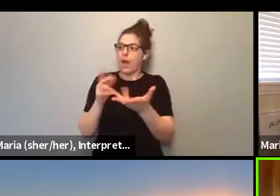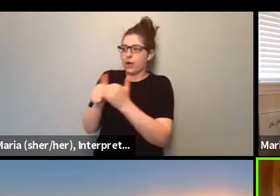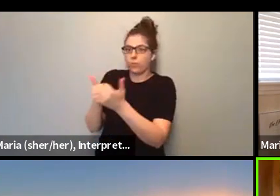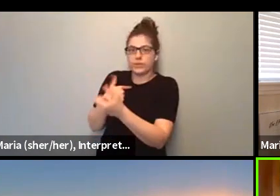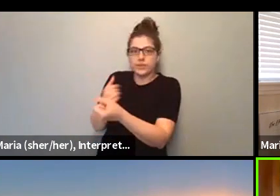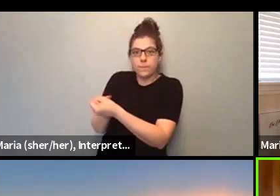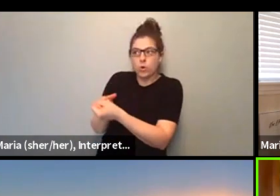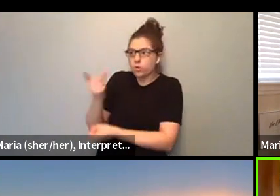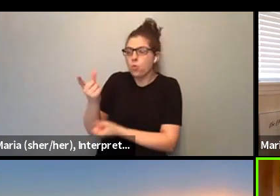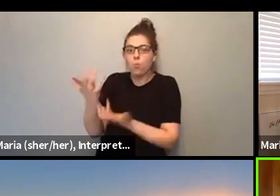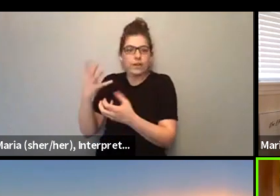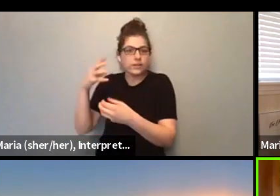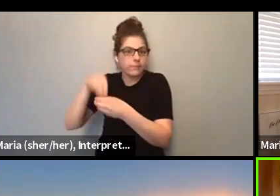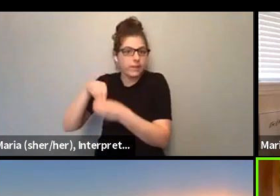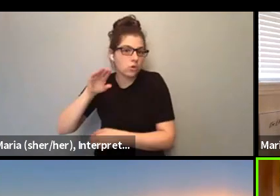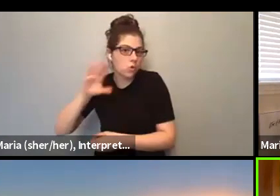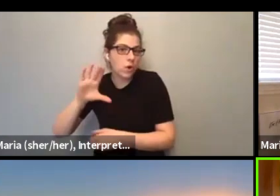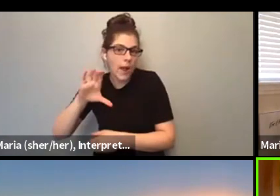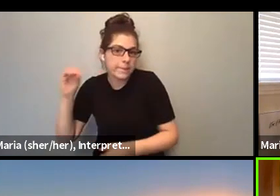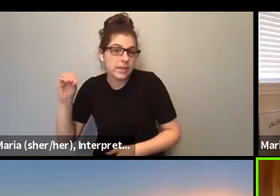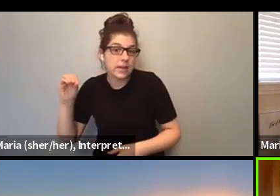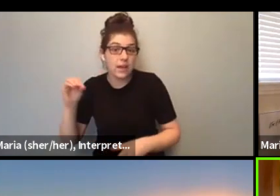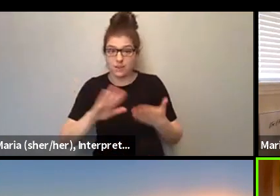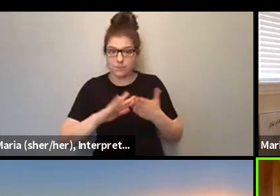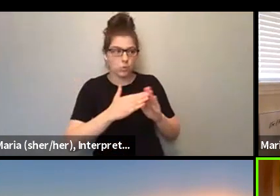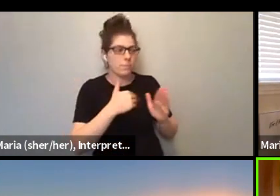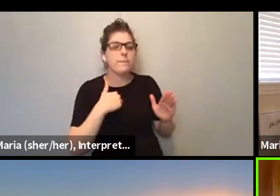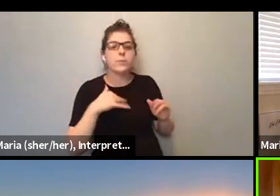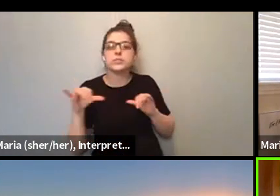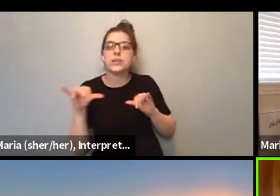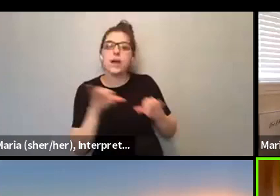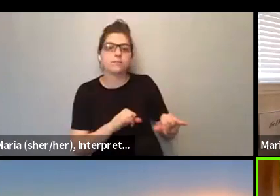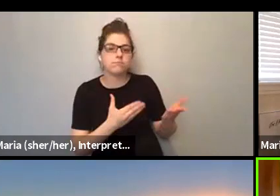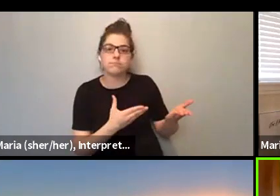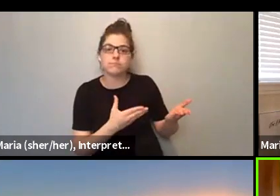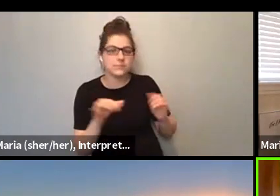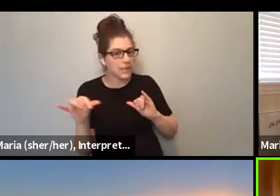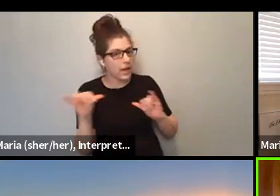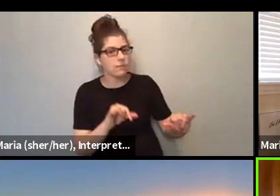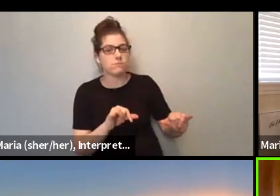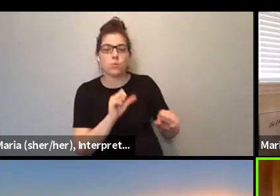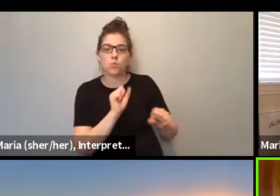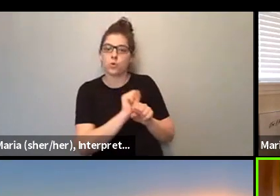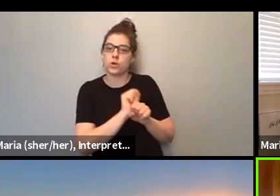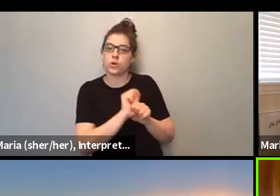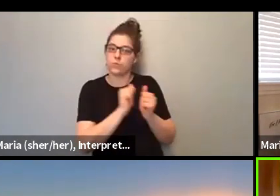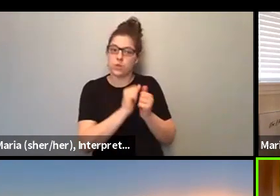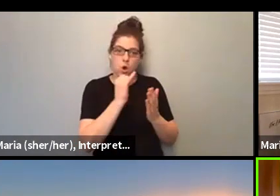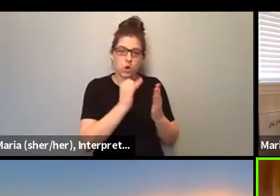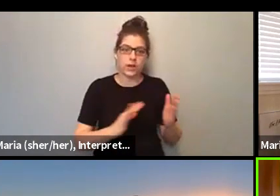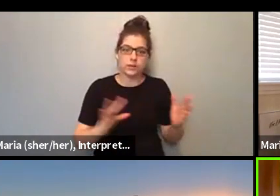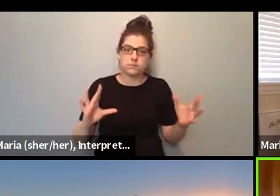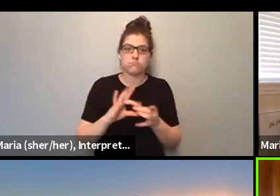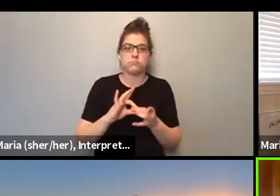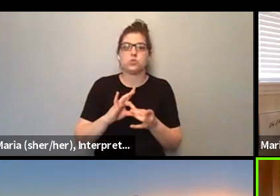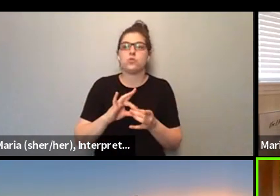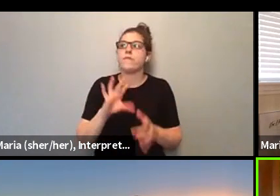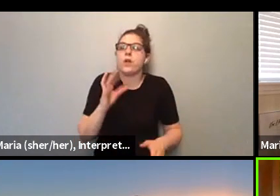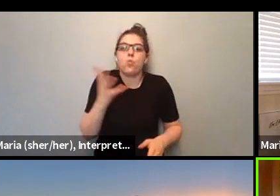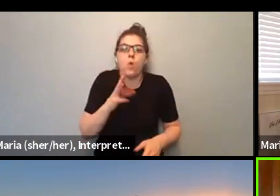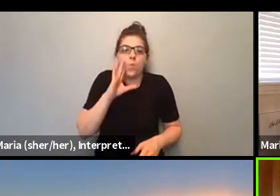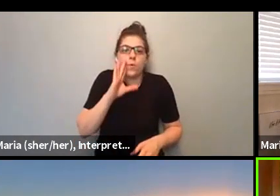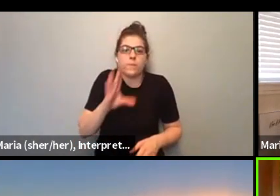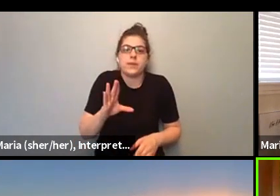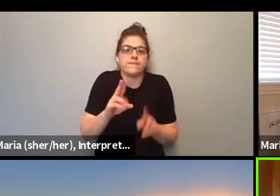company, and the community members. I said the same thing, you know, work with the artist to find what will feed